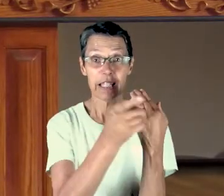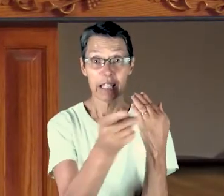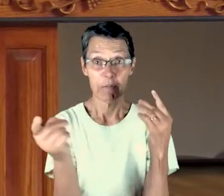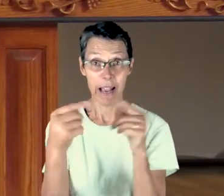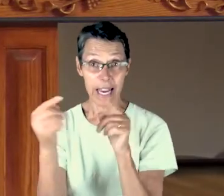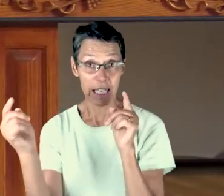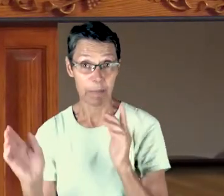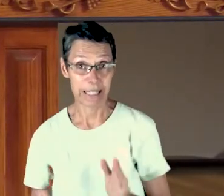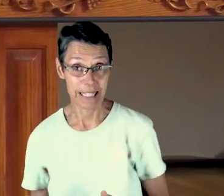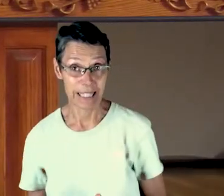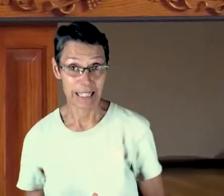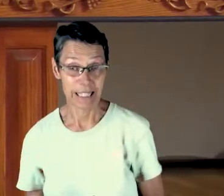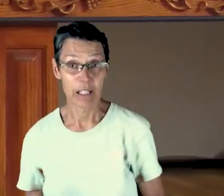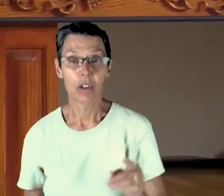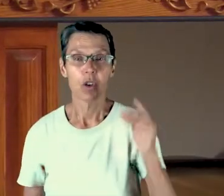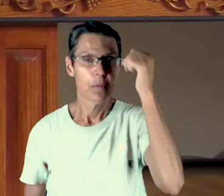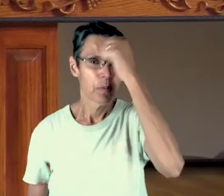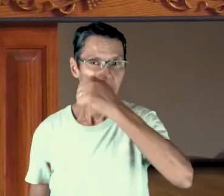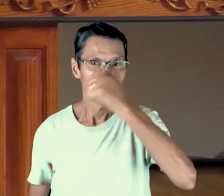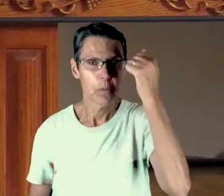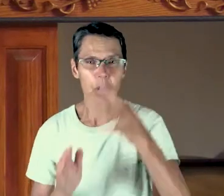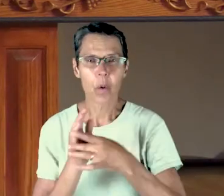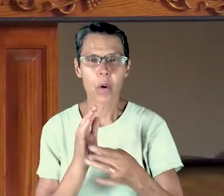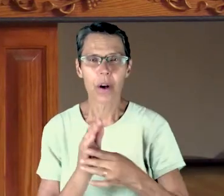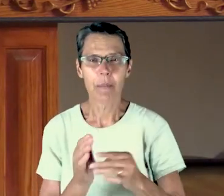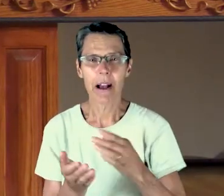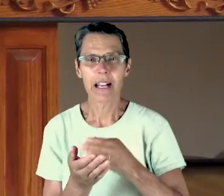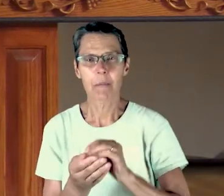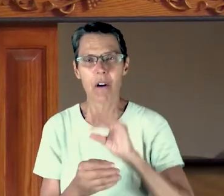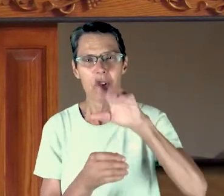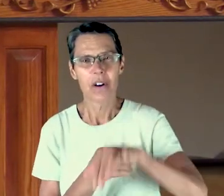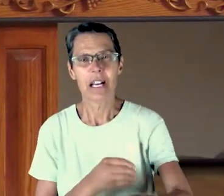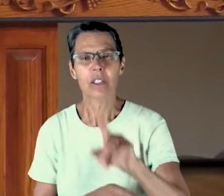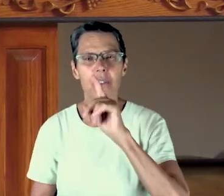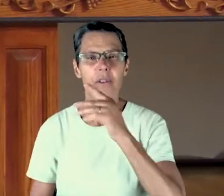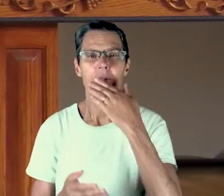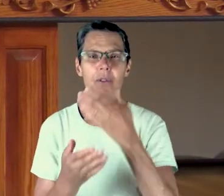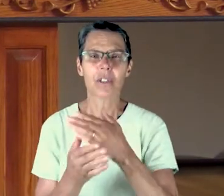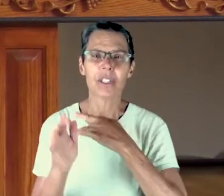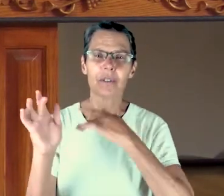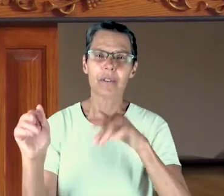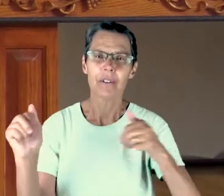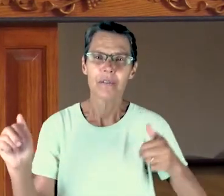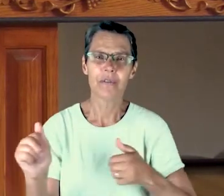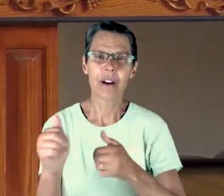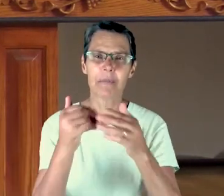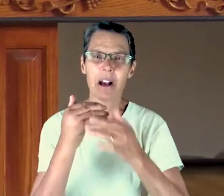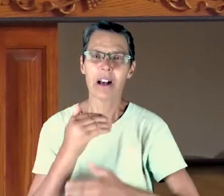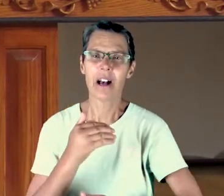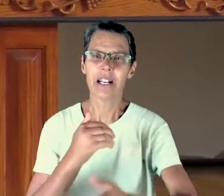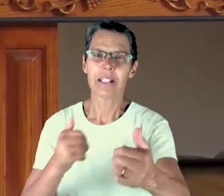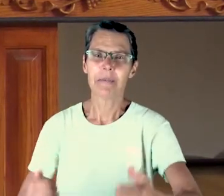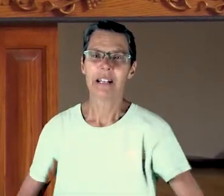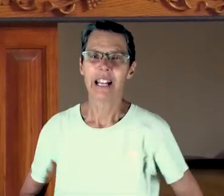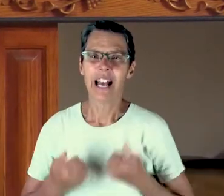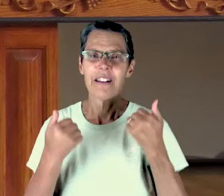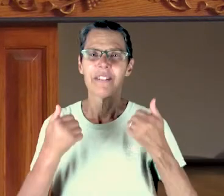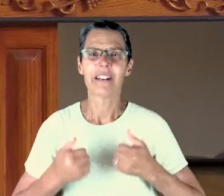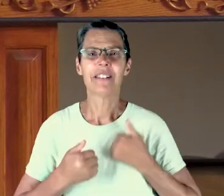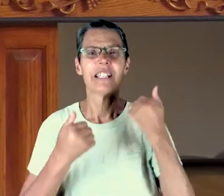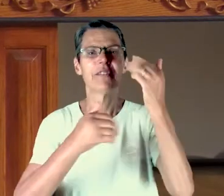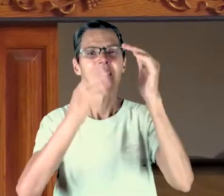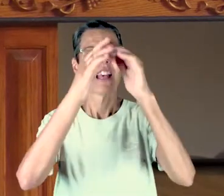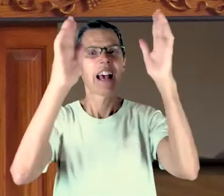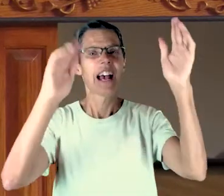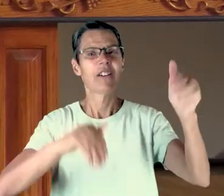head with oil, my cup overflows. Surely goodness and mercy shall follow me all the days of my life, and I shall dwell in the house of the Lord forever. Thank